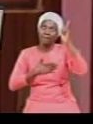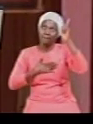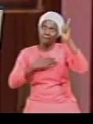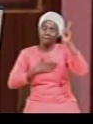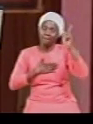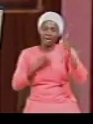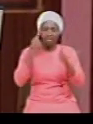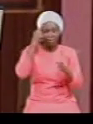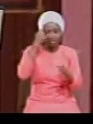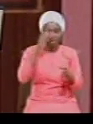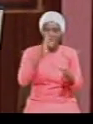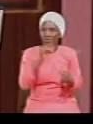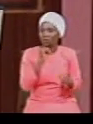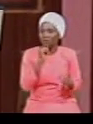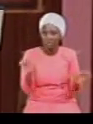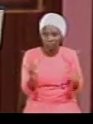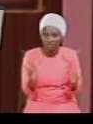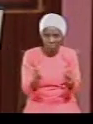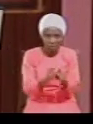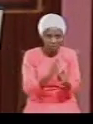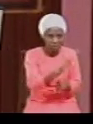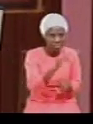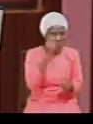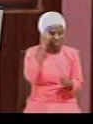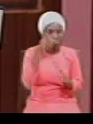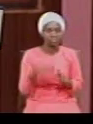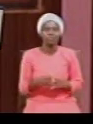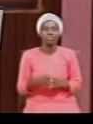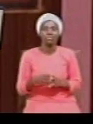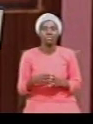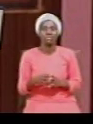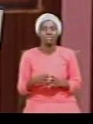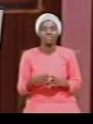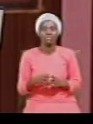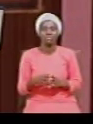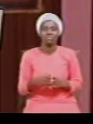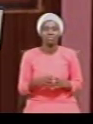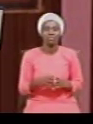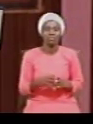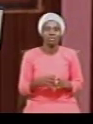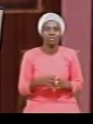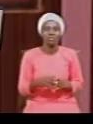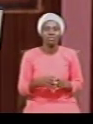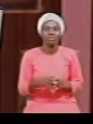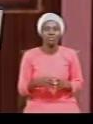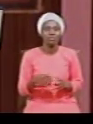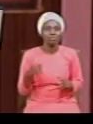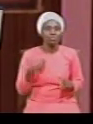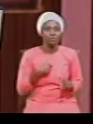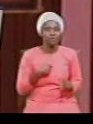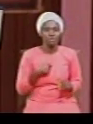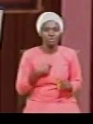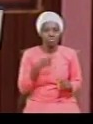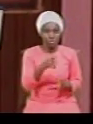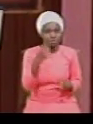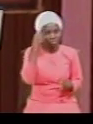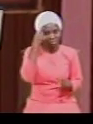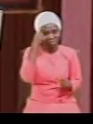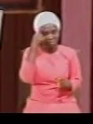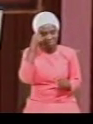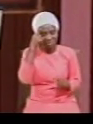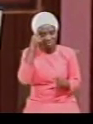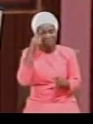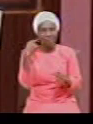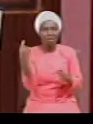thoughts. You think often in a way different from the way God thinks. When there's a